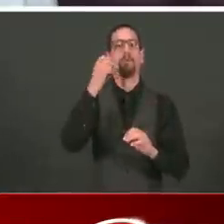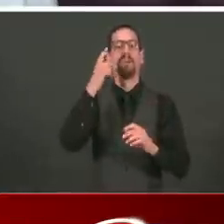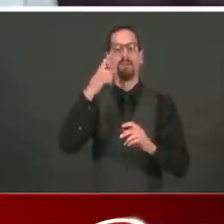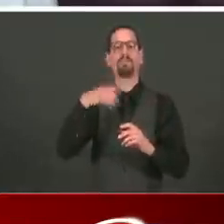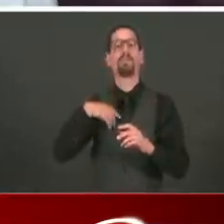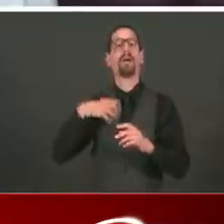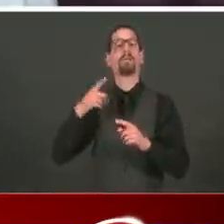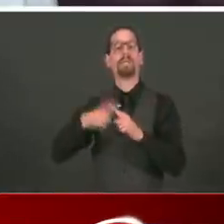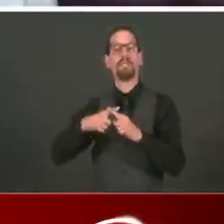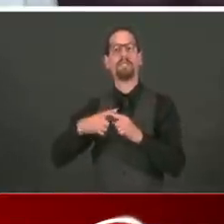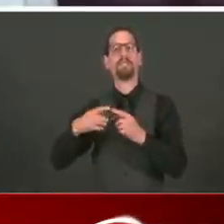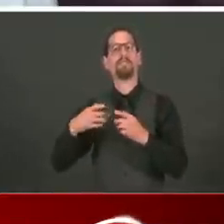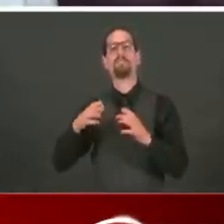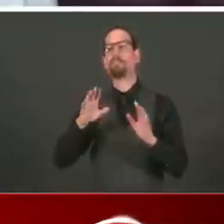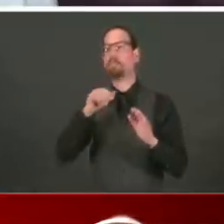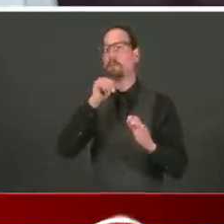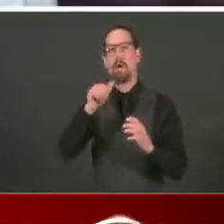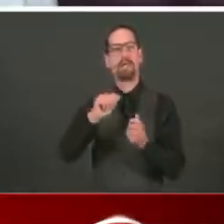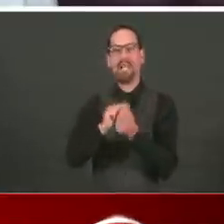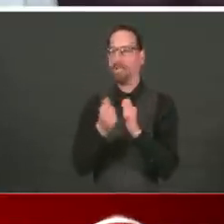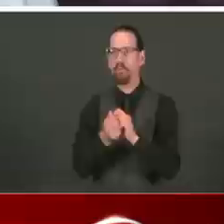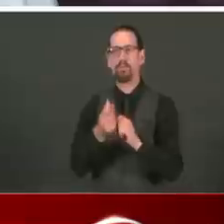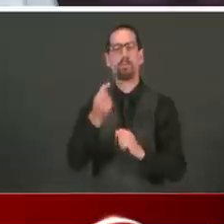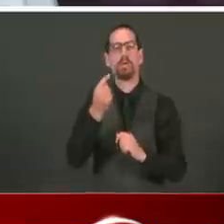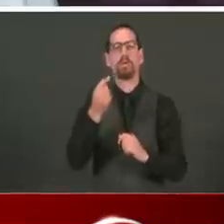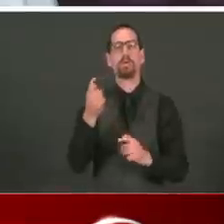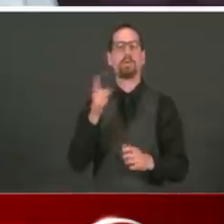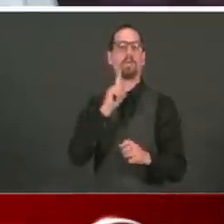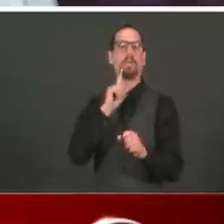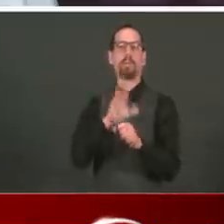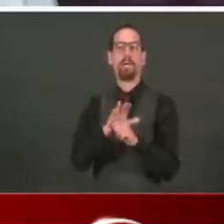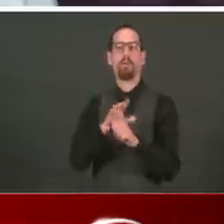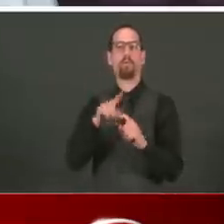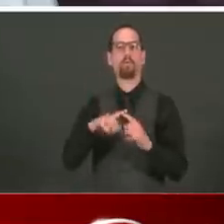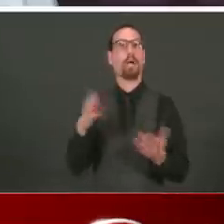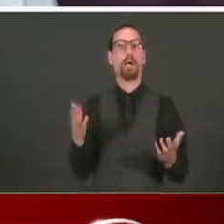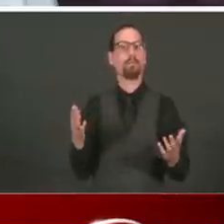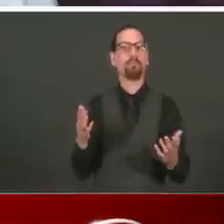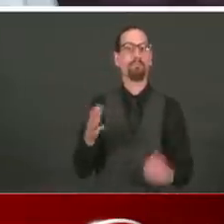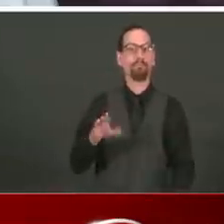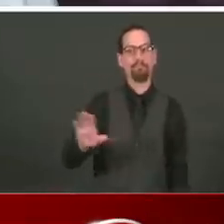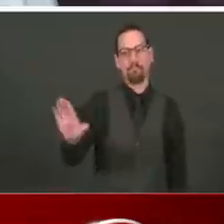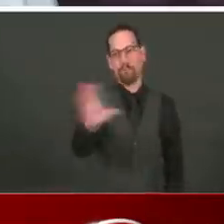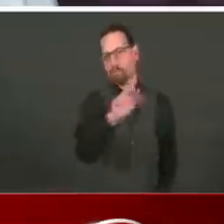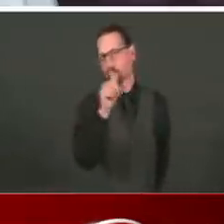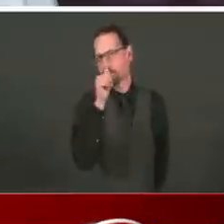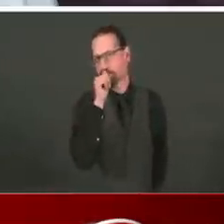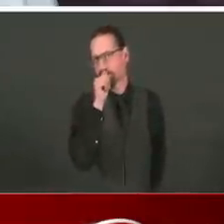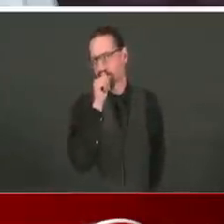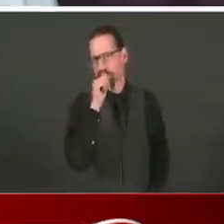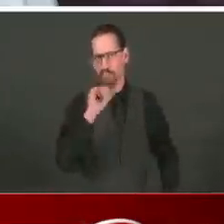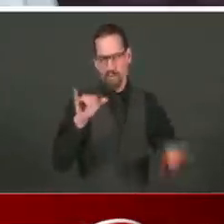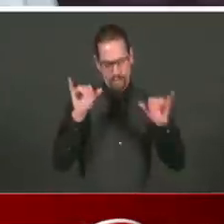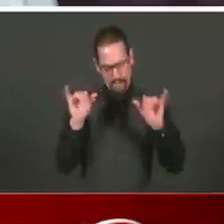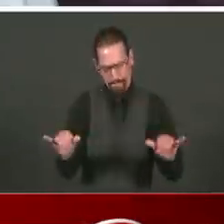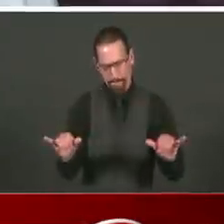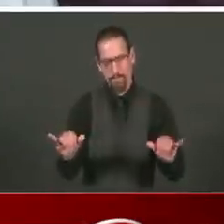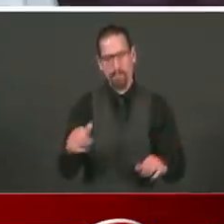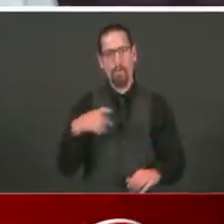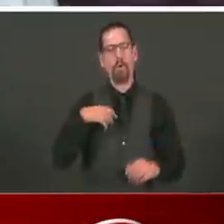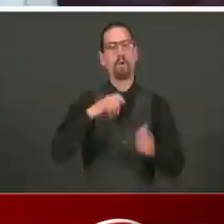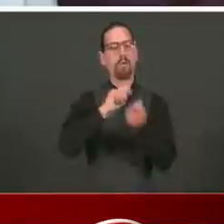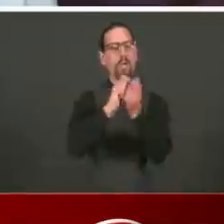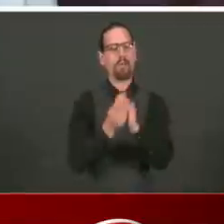hasn't changed is our commitment to privacy. So I just want to take a minute, because we still hear this a